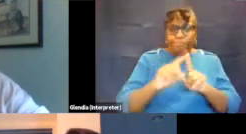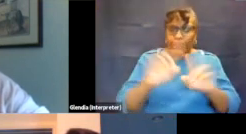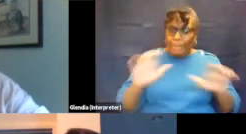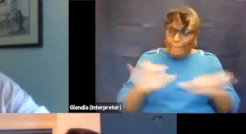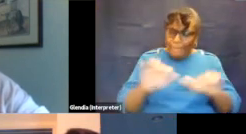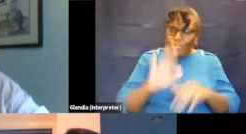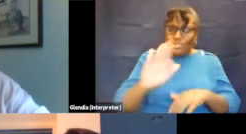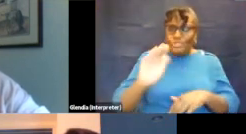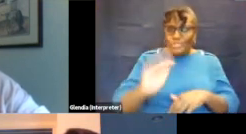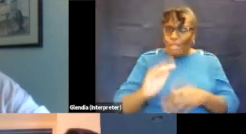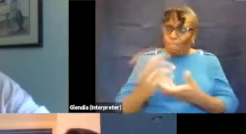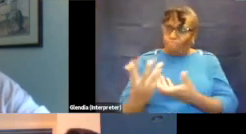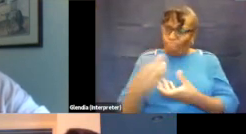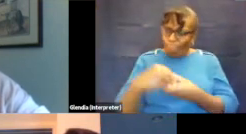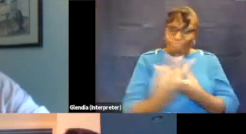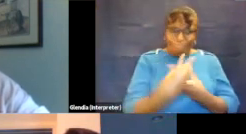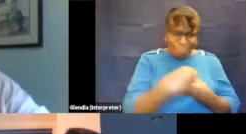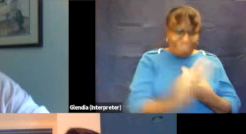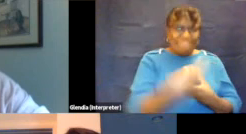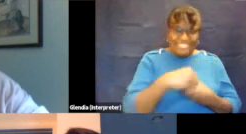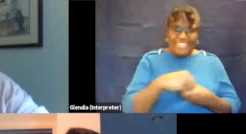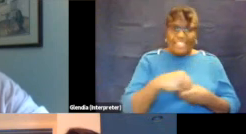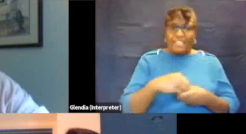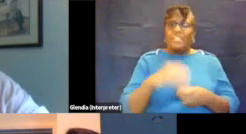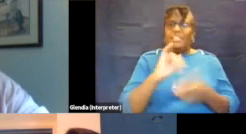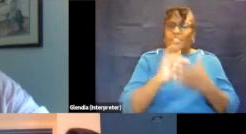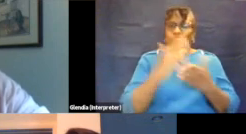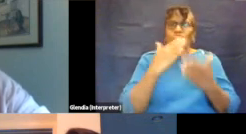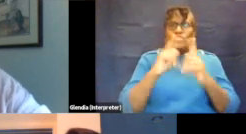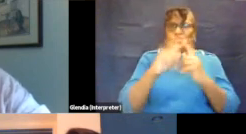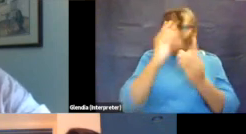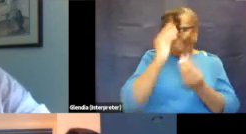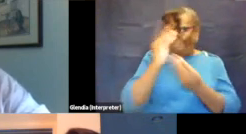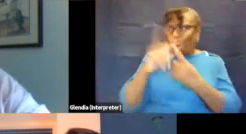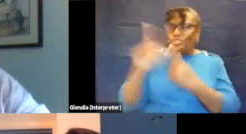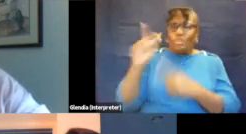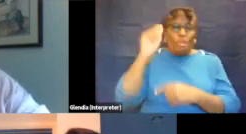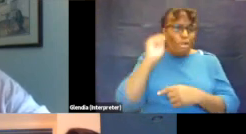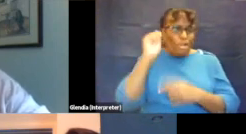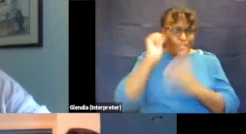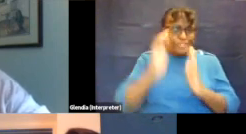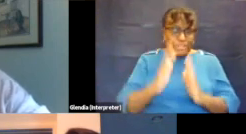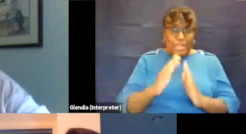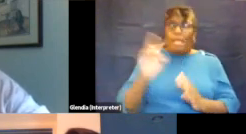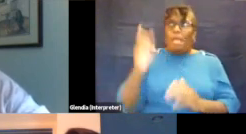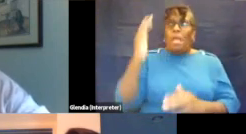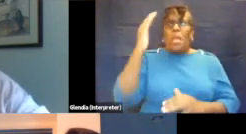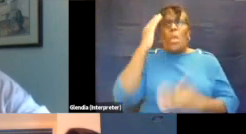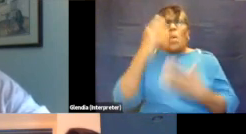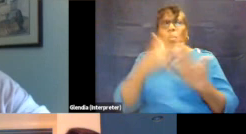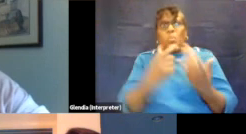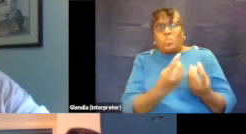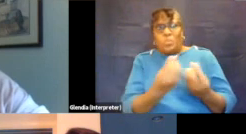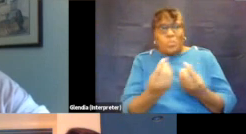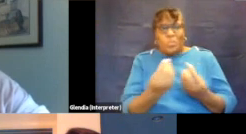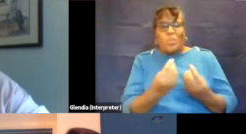great with informing your audiologist of just your interests, just having that, just knowing what you're doing outside. It can spark a lot of